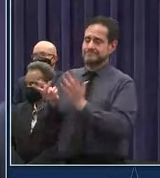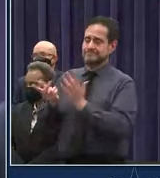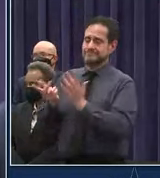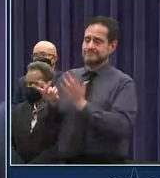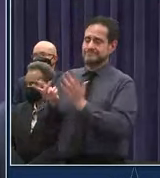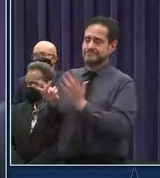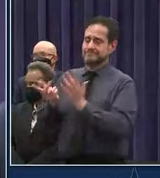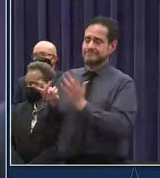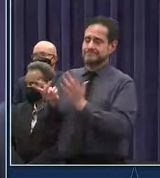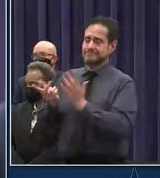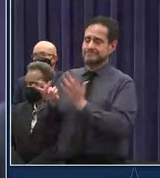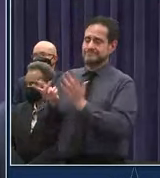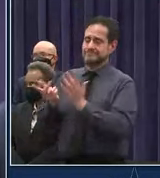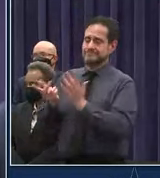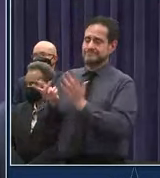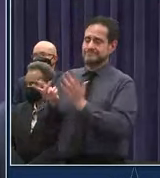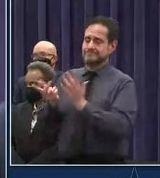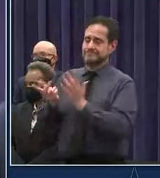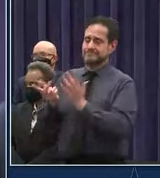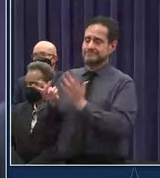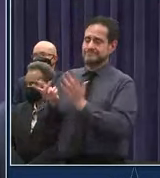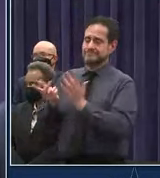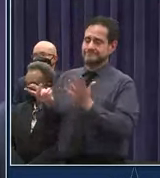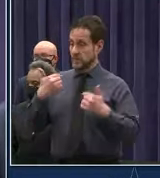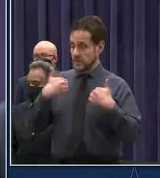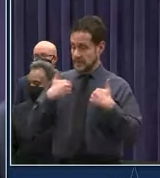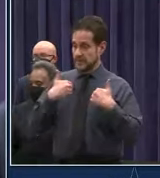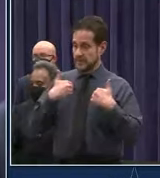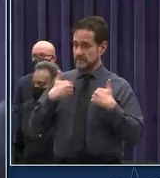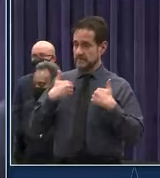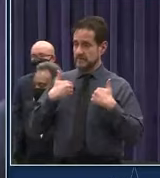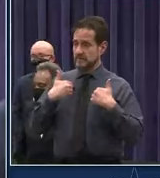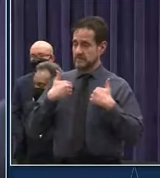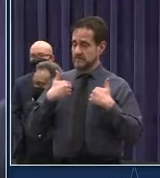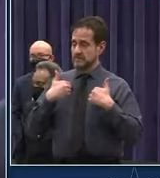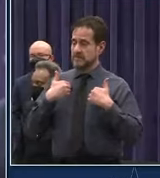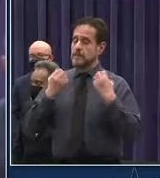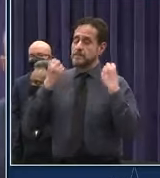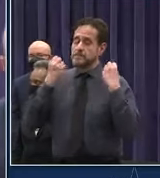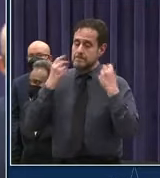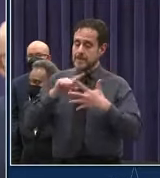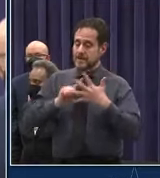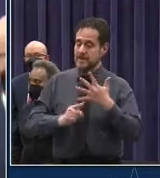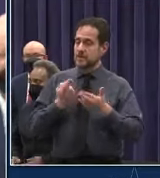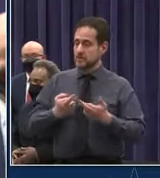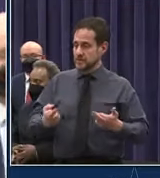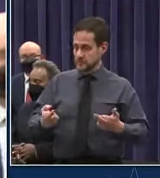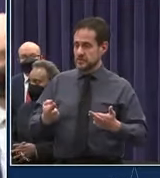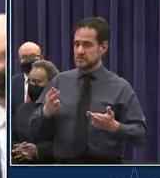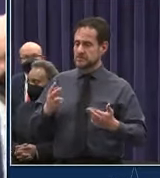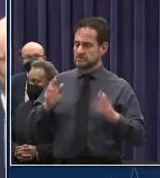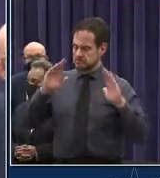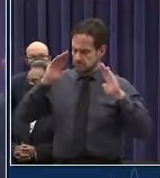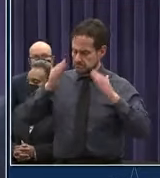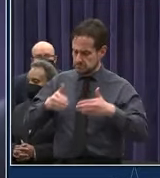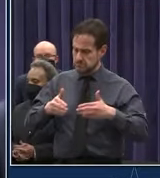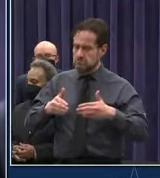This was a 16-year-old making such a tragic decision that would affect the rest of his